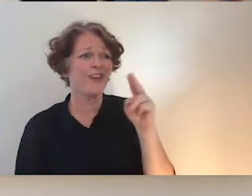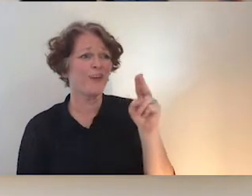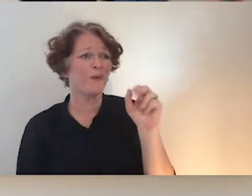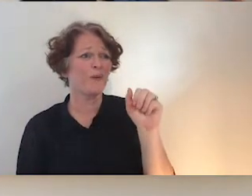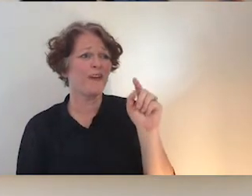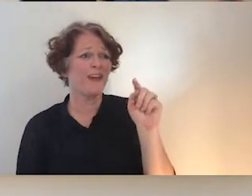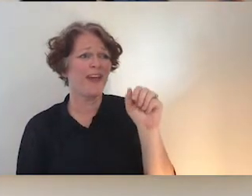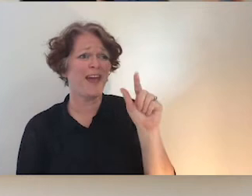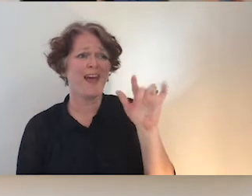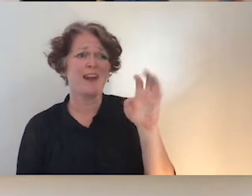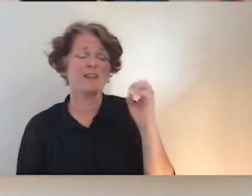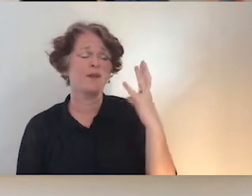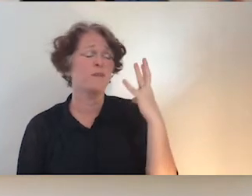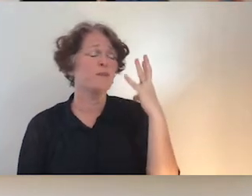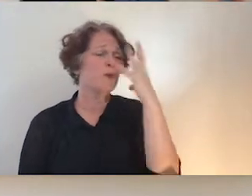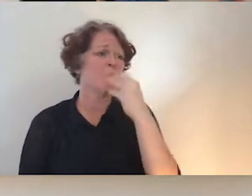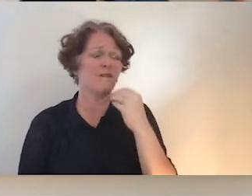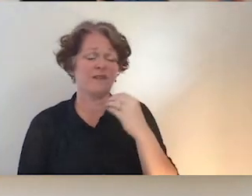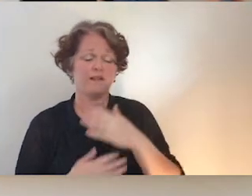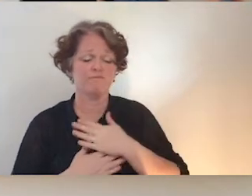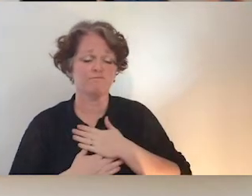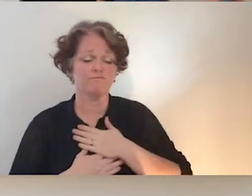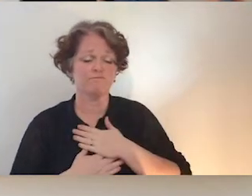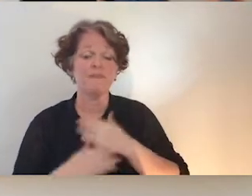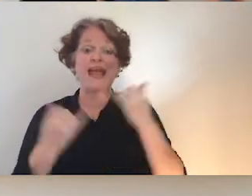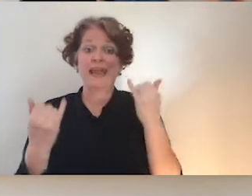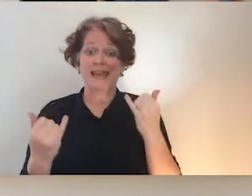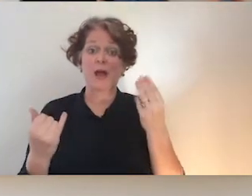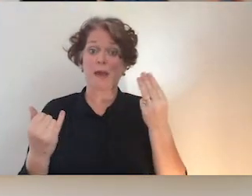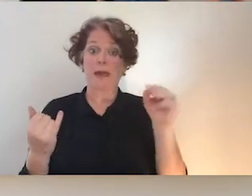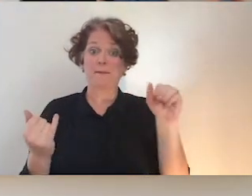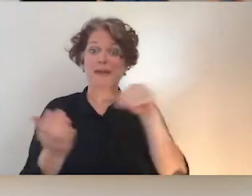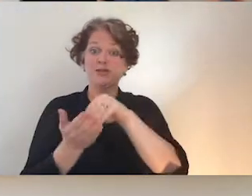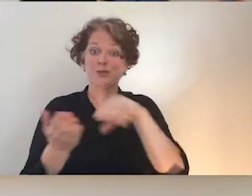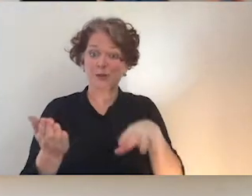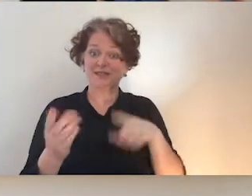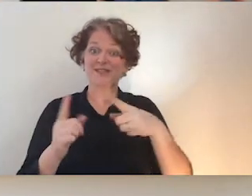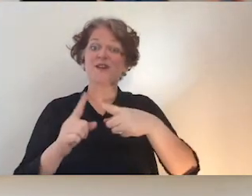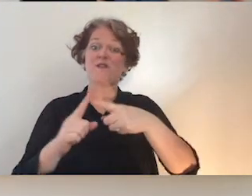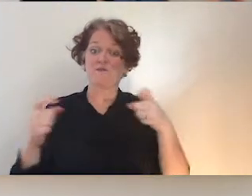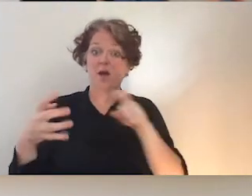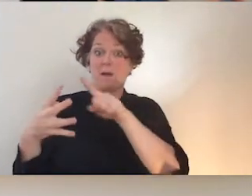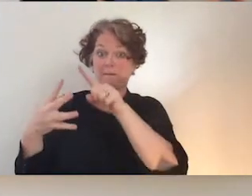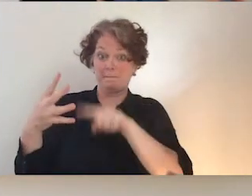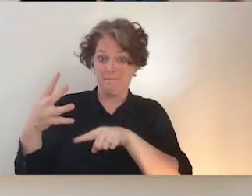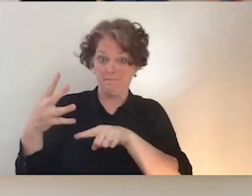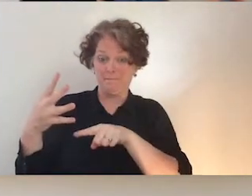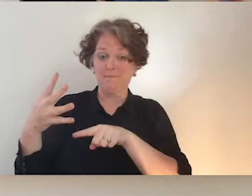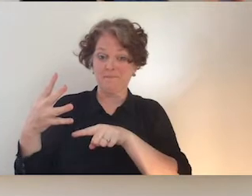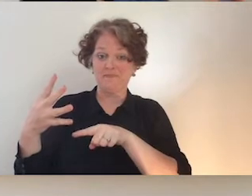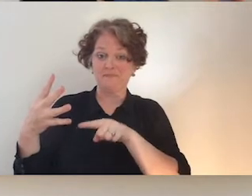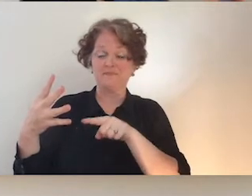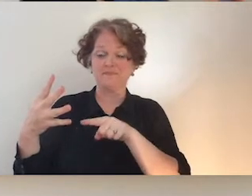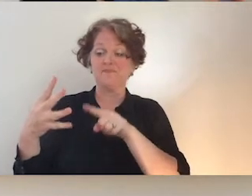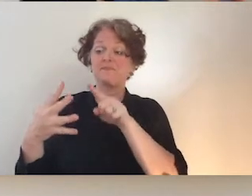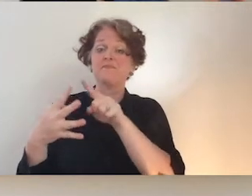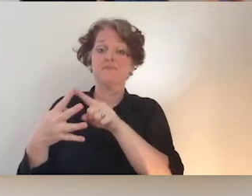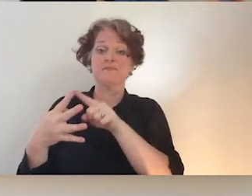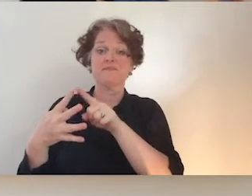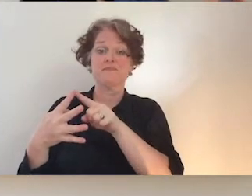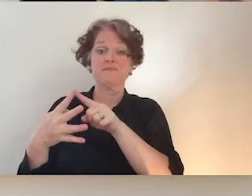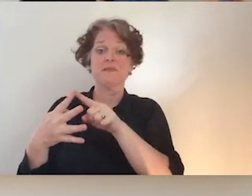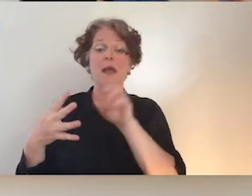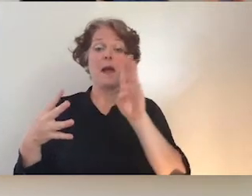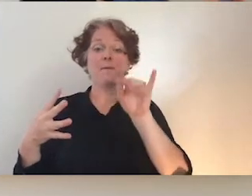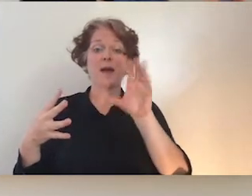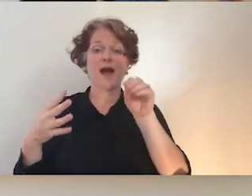That was beautiful. Thank you from all of us to Natalie for that wonderful performance. I now present master's students